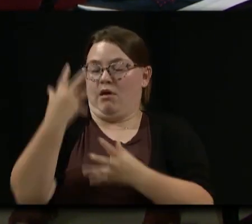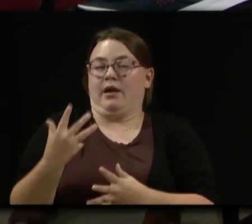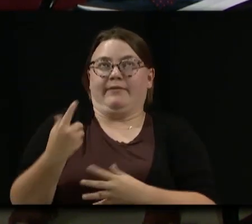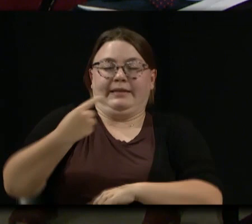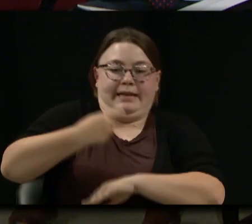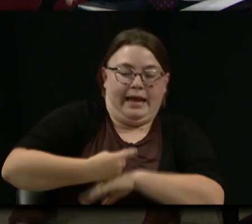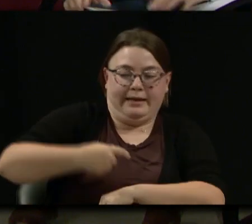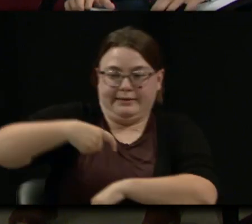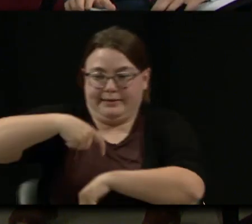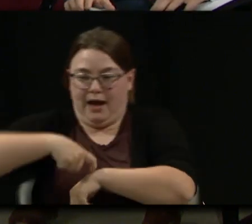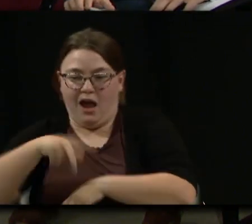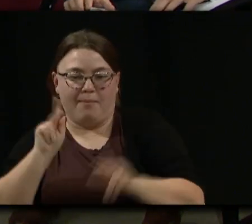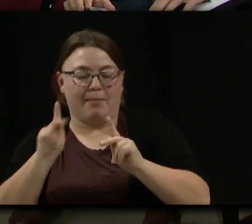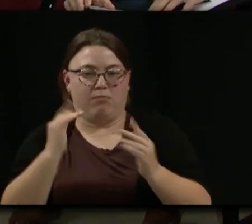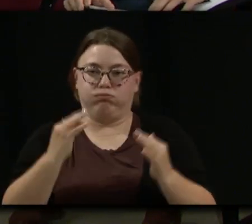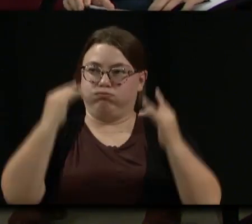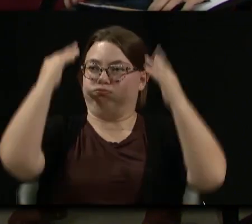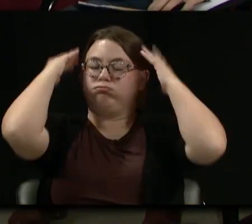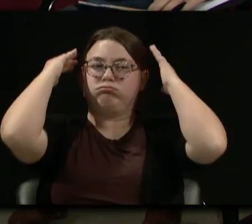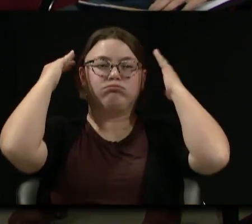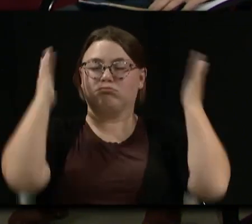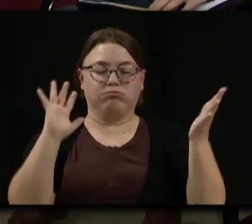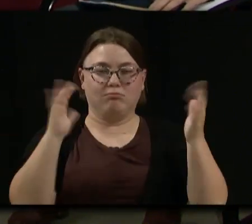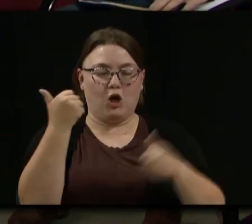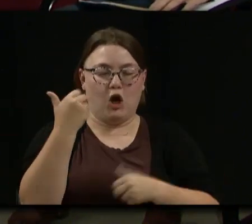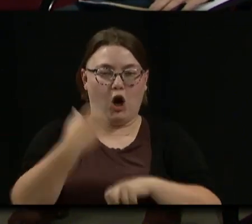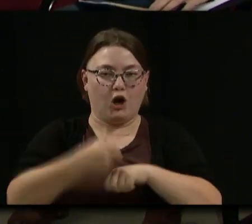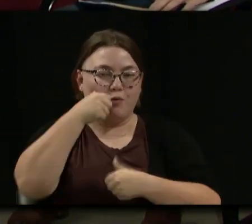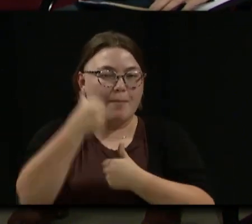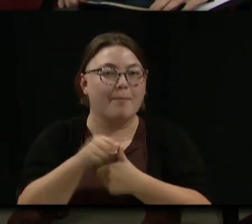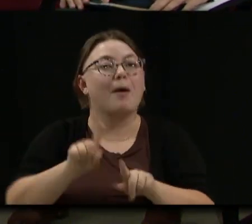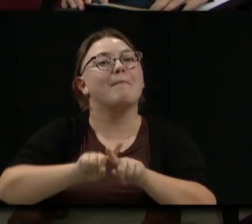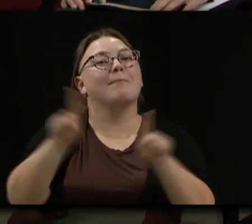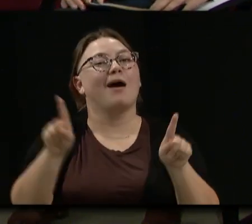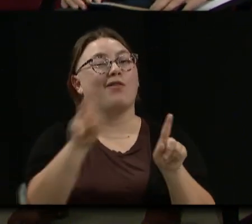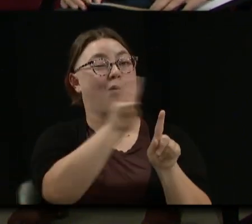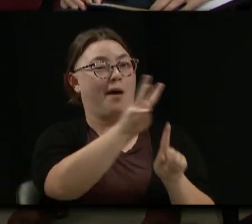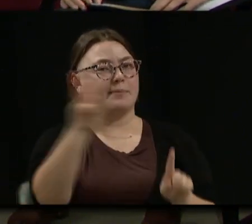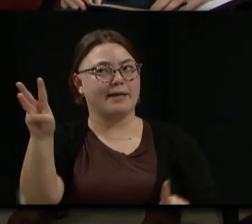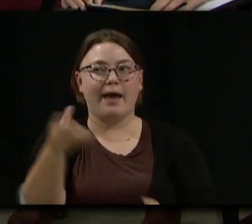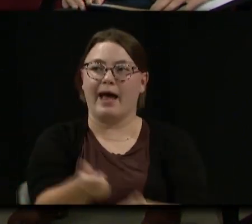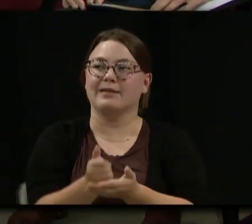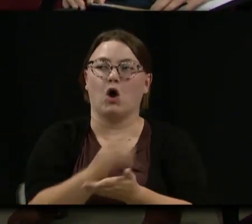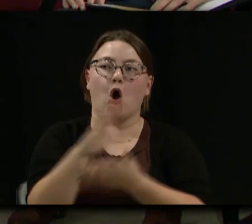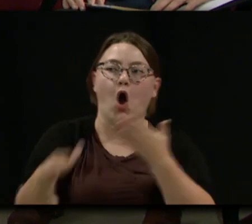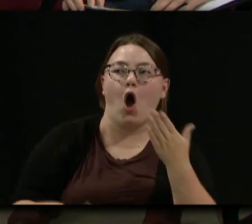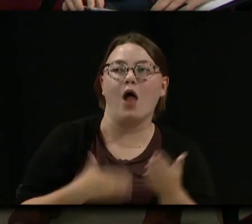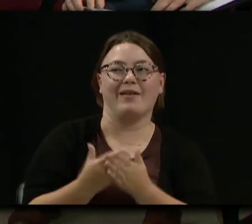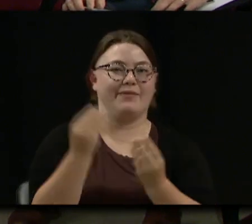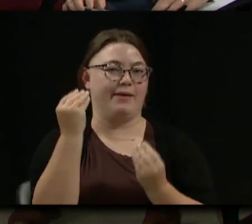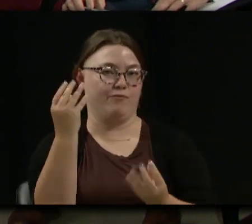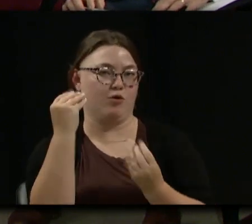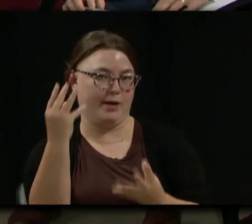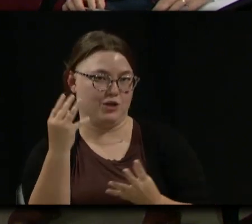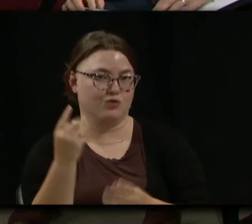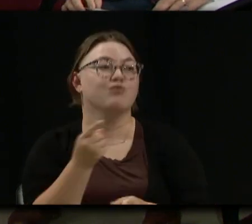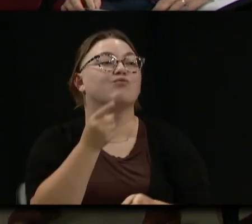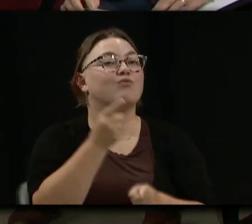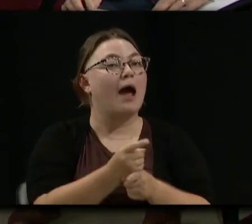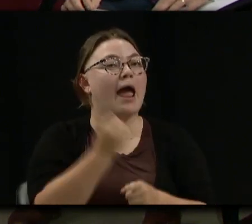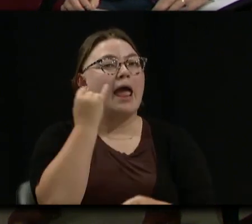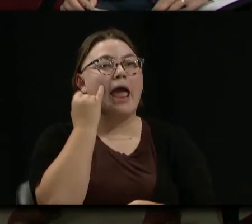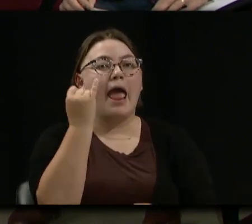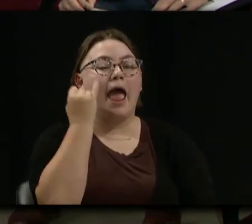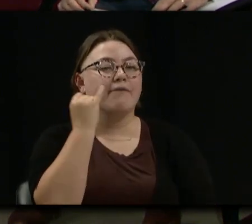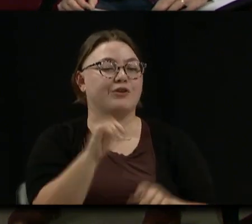I suspect that not everybody's able to follow that, but the website will provide that, and it's a great way to remember. Absolutely, and if you put on, like, look up a